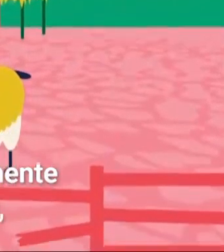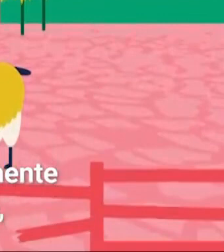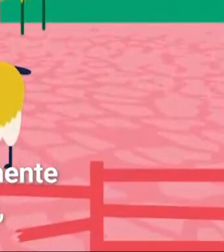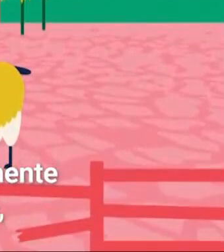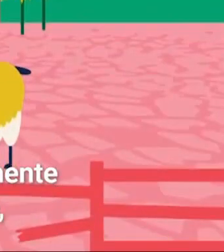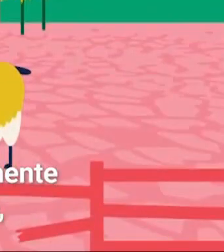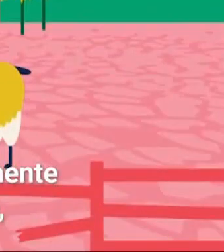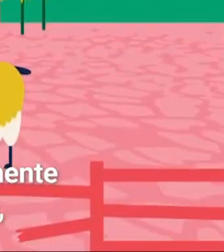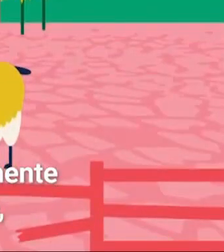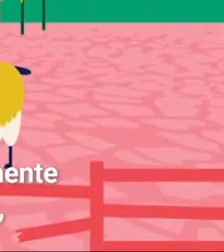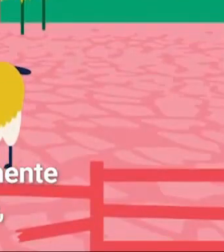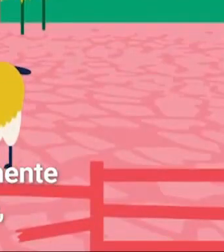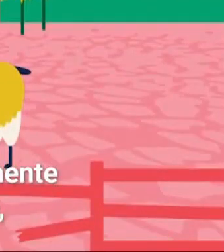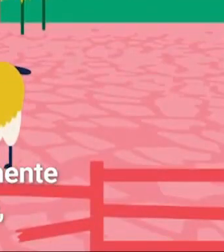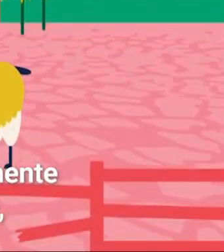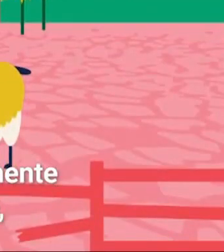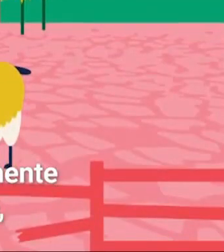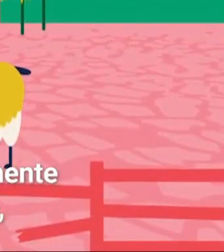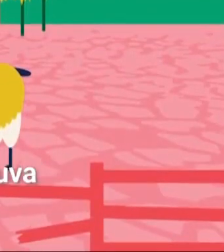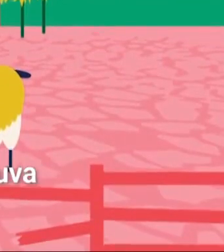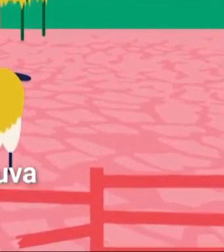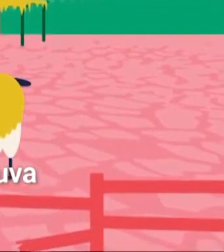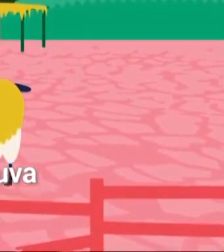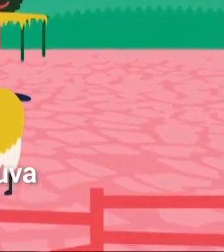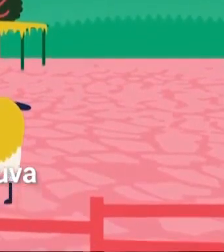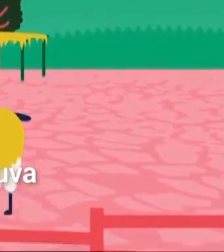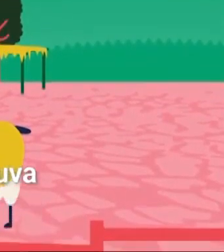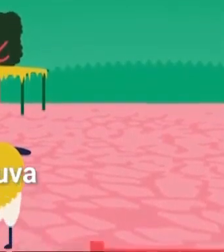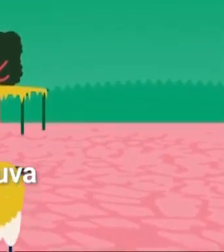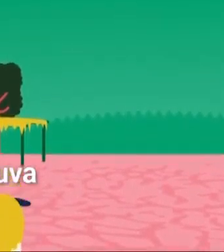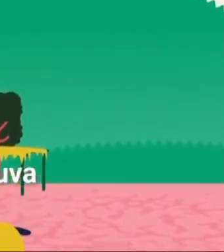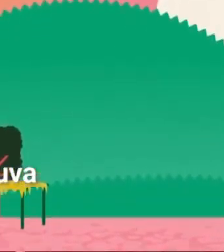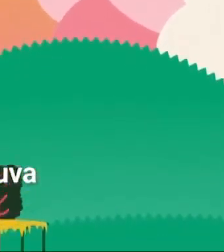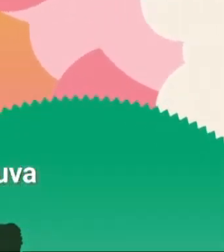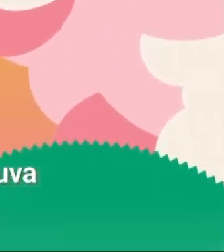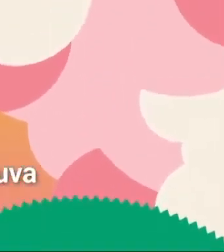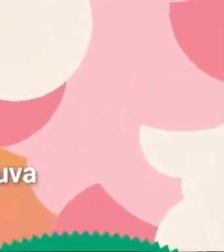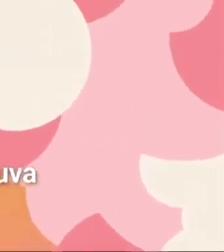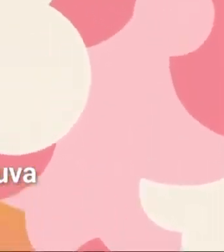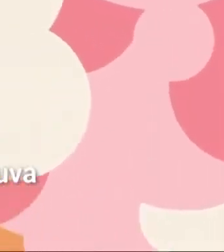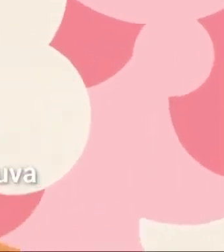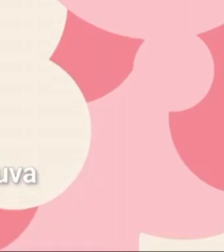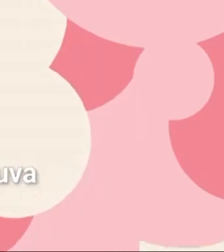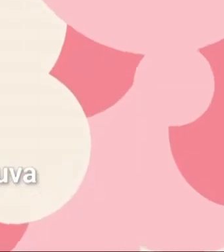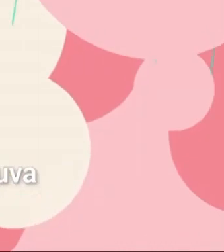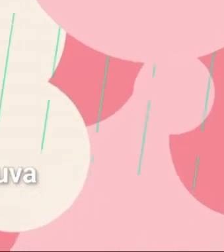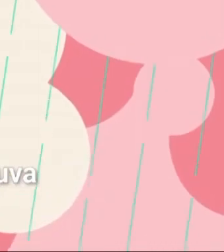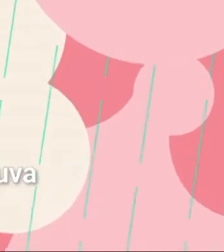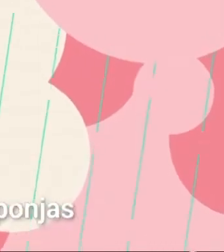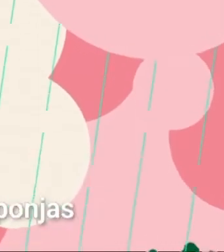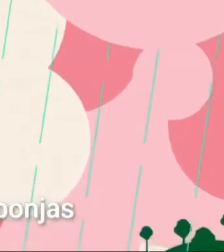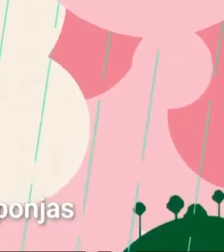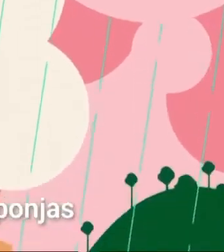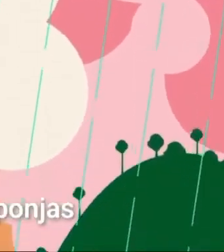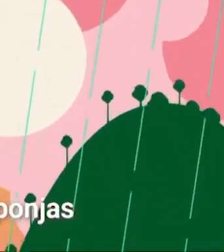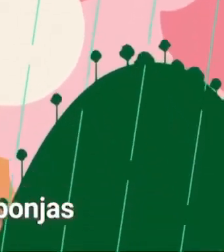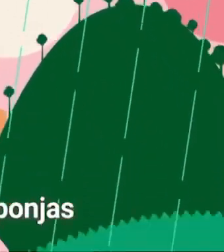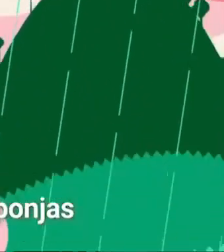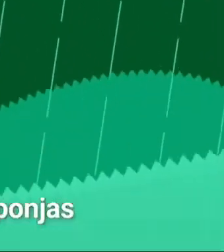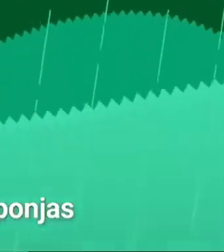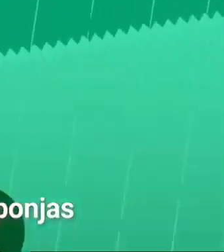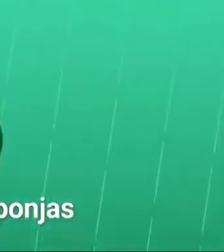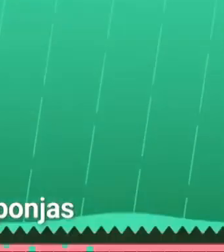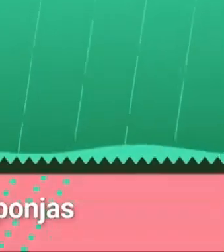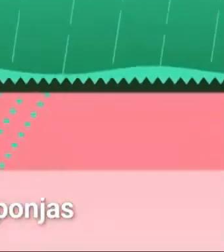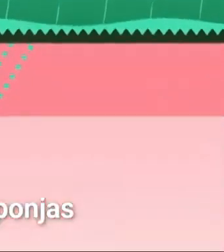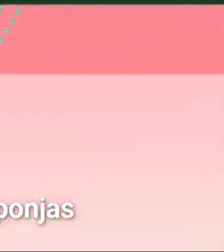problem, especially in poorer parts of the world where many people still rely on rain for farming. But trees and